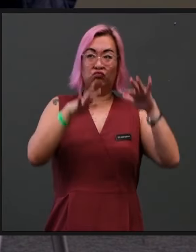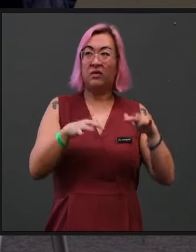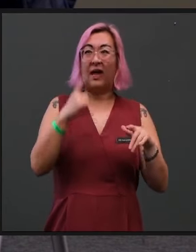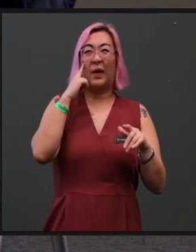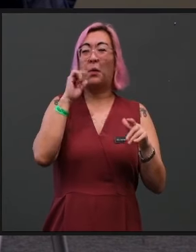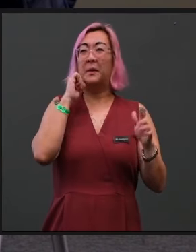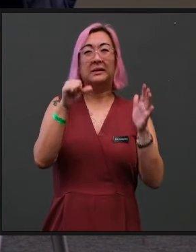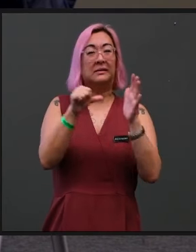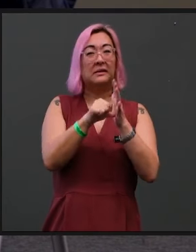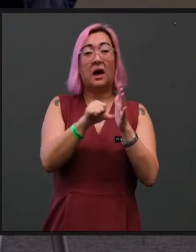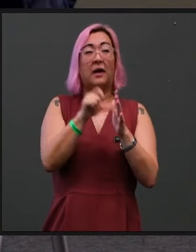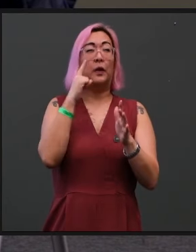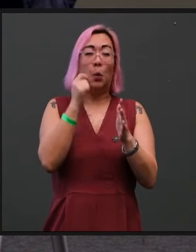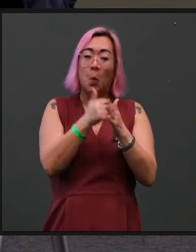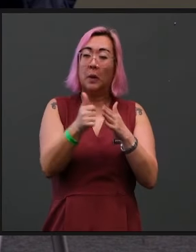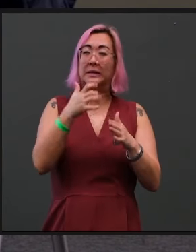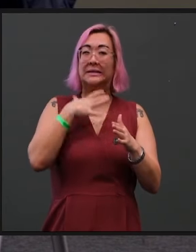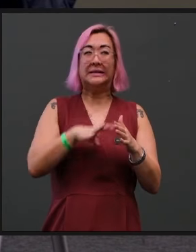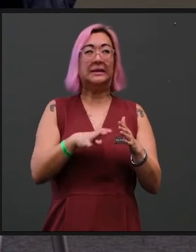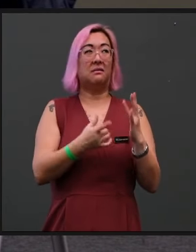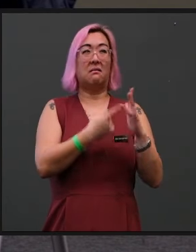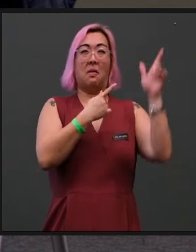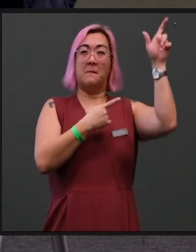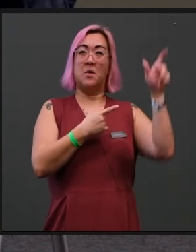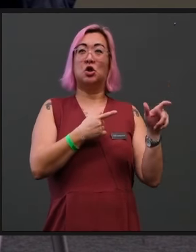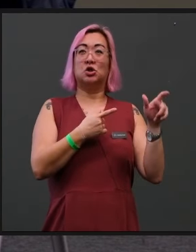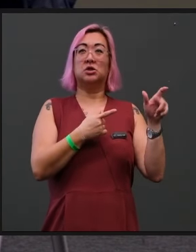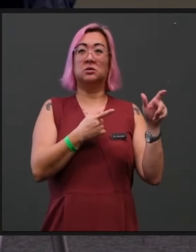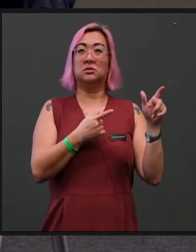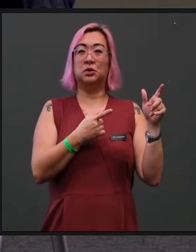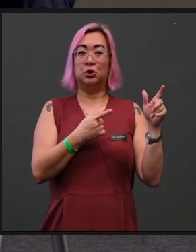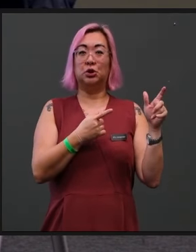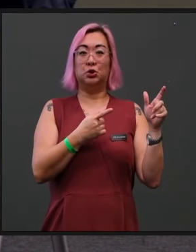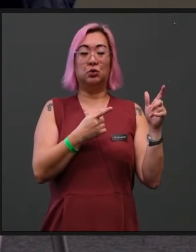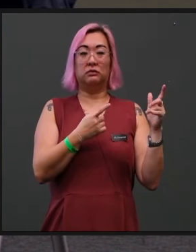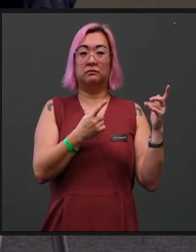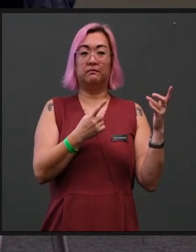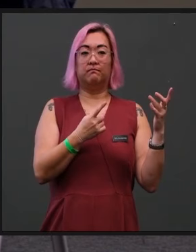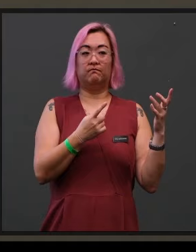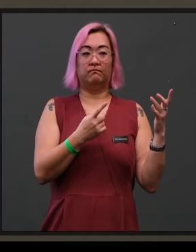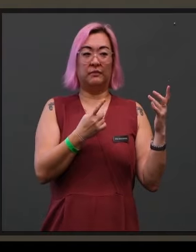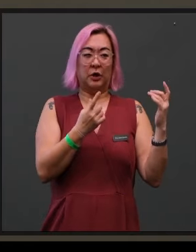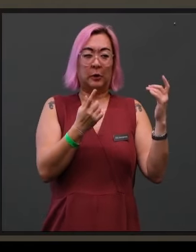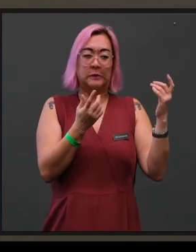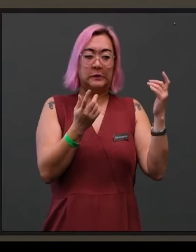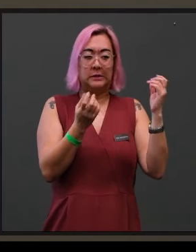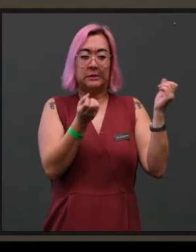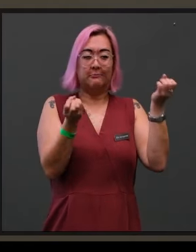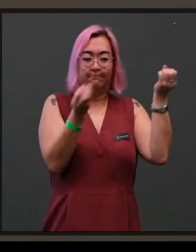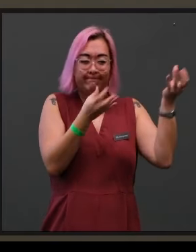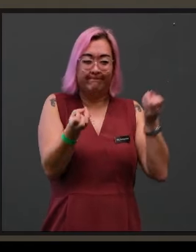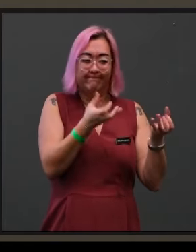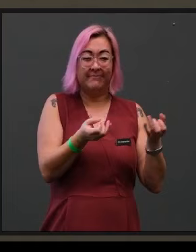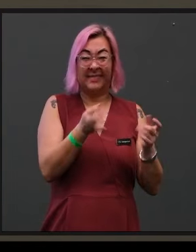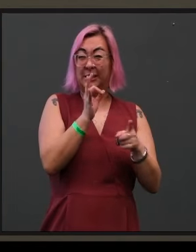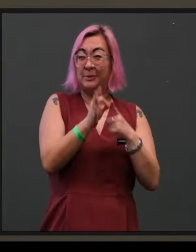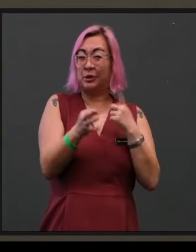that you can bounce those ideas off of, especially when you're writing comedy. But it's lucky that like he has a very